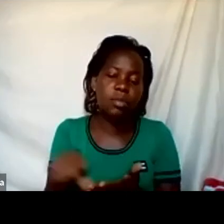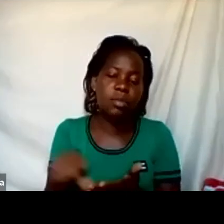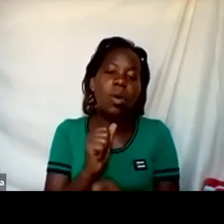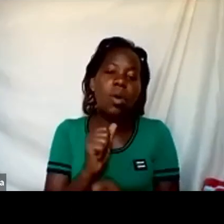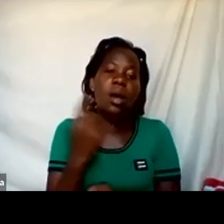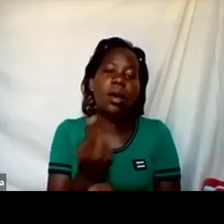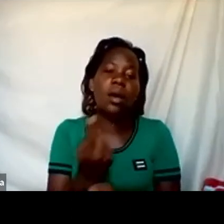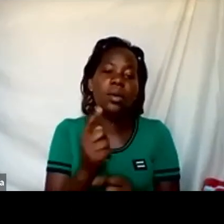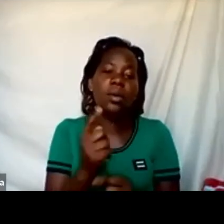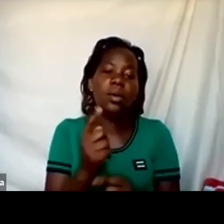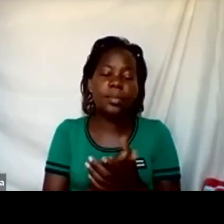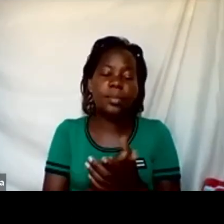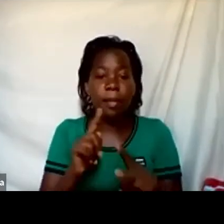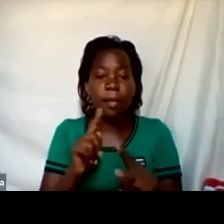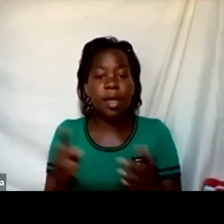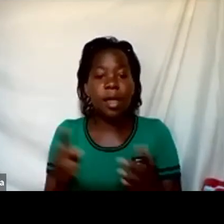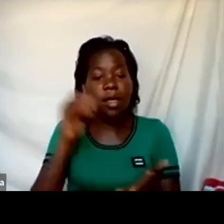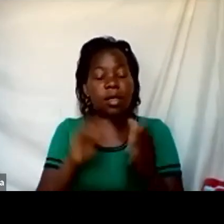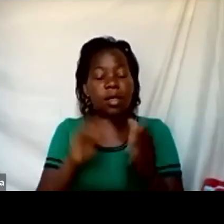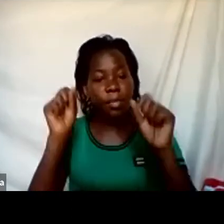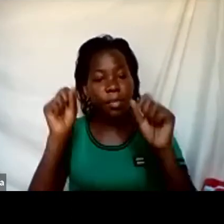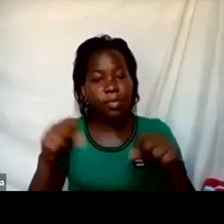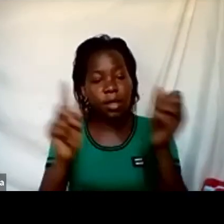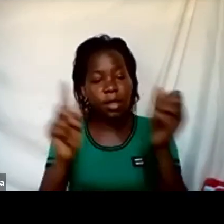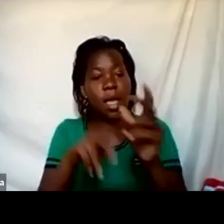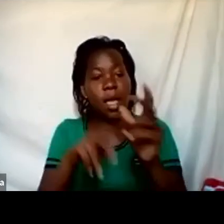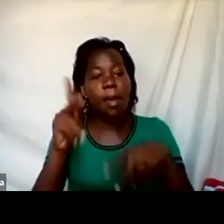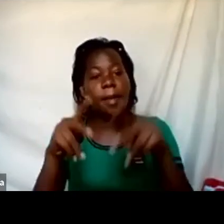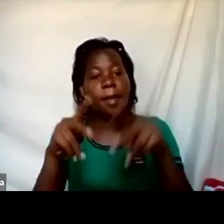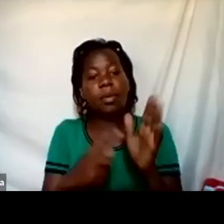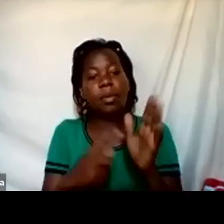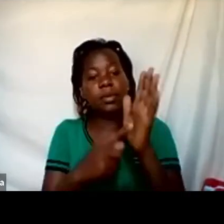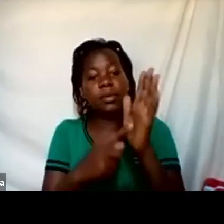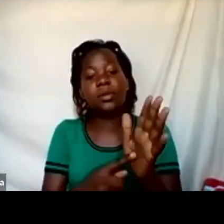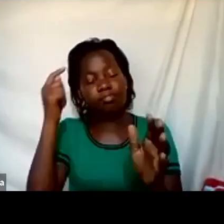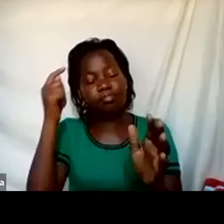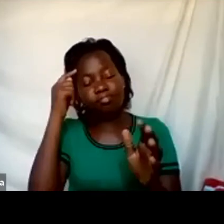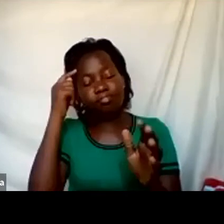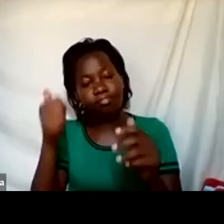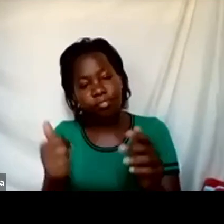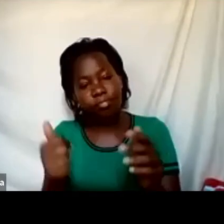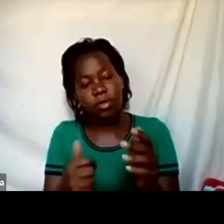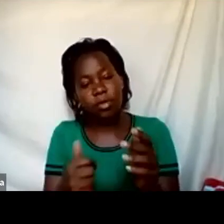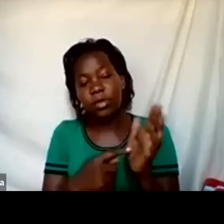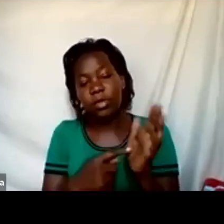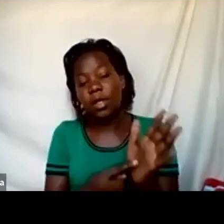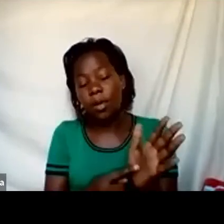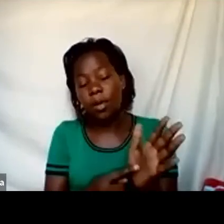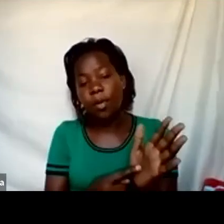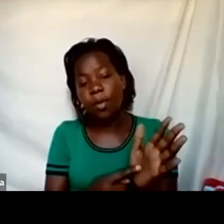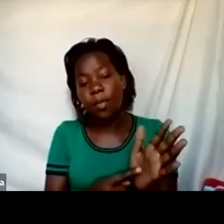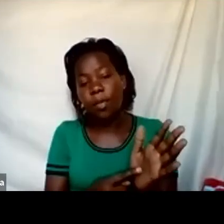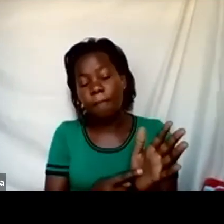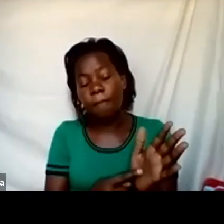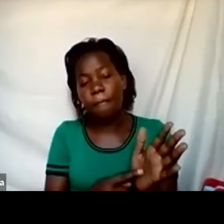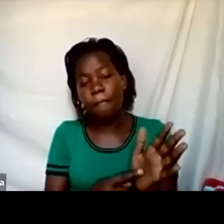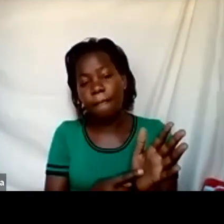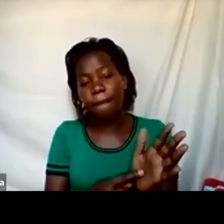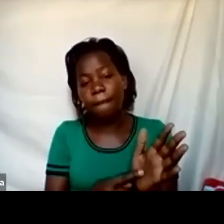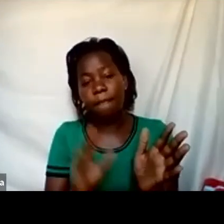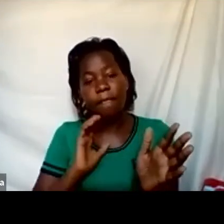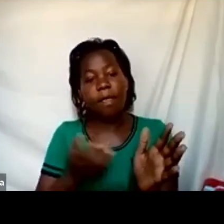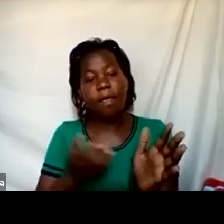But then again, you need to find people who are like-minded. If you see what NASE has done, for instance, in terms of our ecosystem approach,